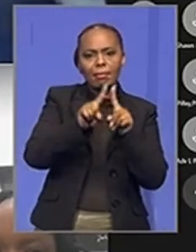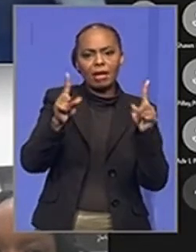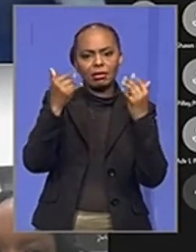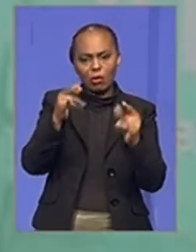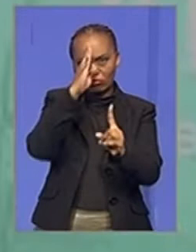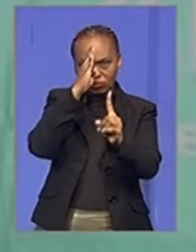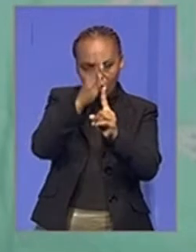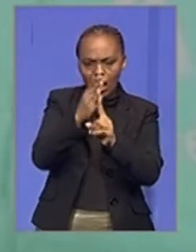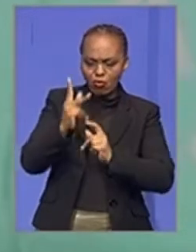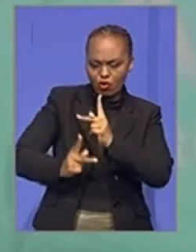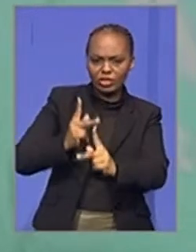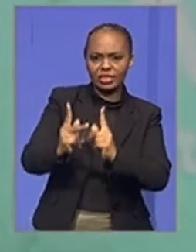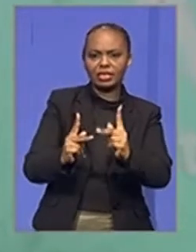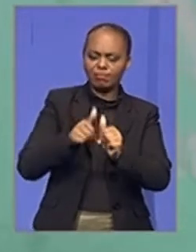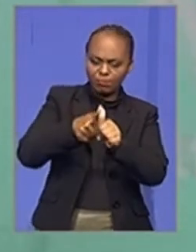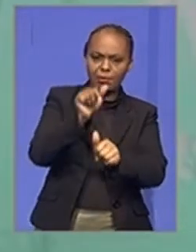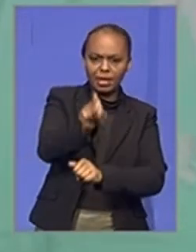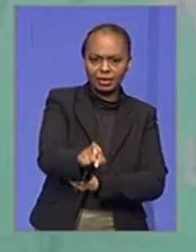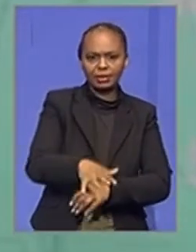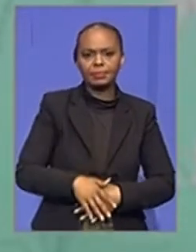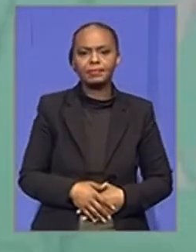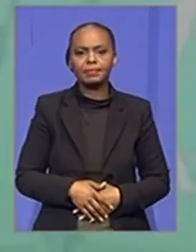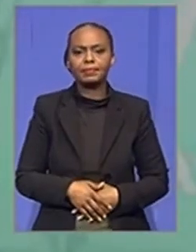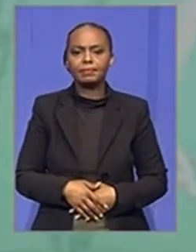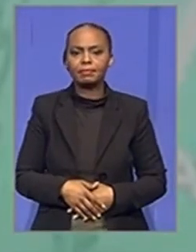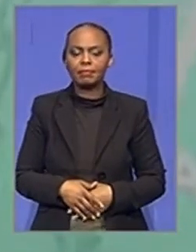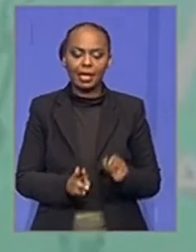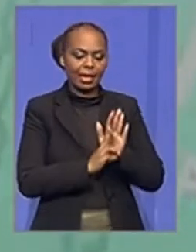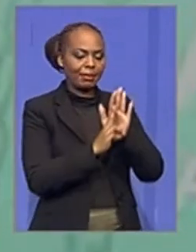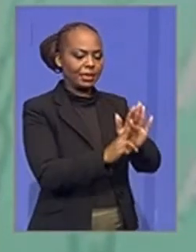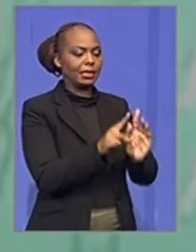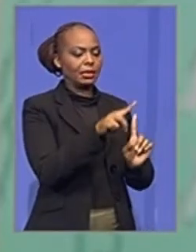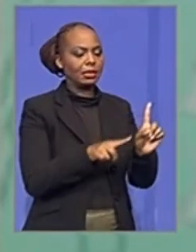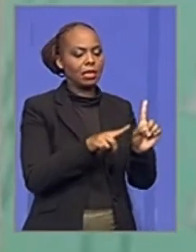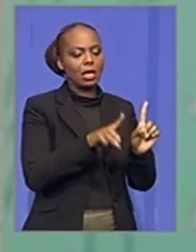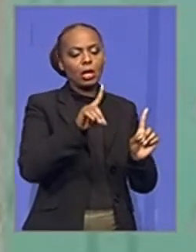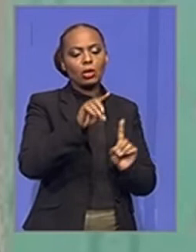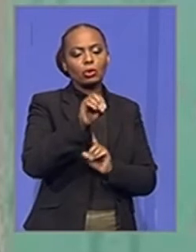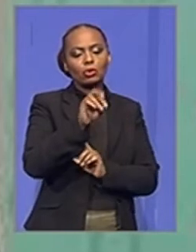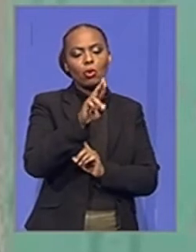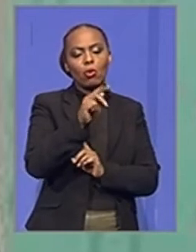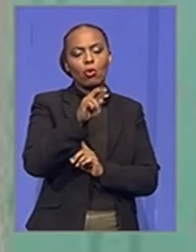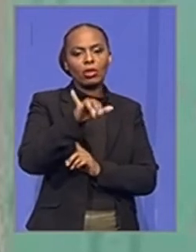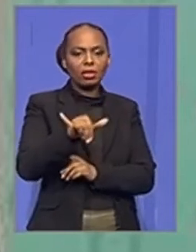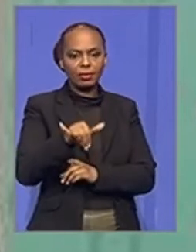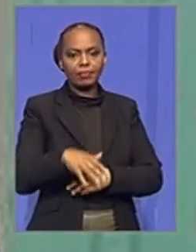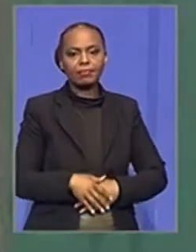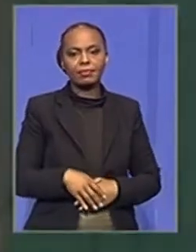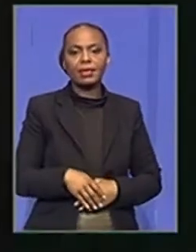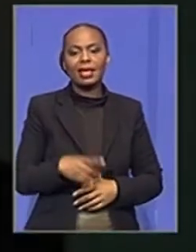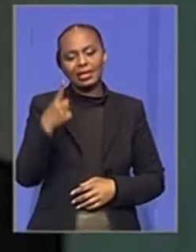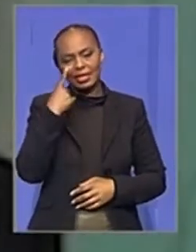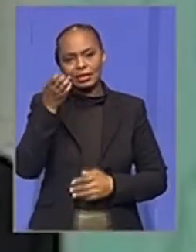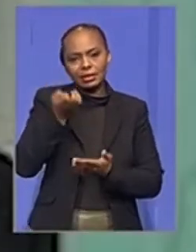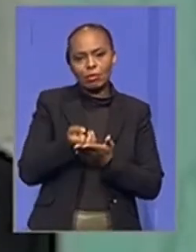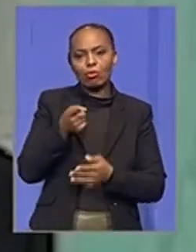these proceedings. We represent Qedani Dorothy Mahlangu, and the essence of her testimony there and